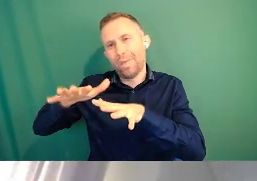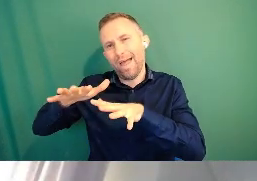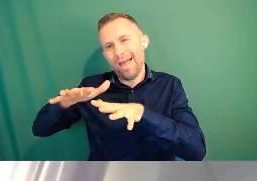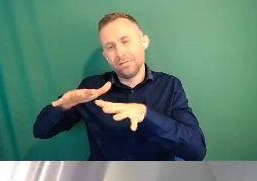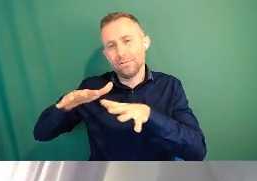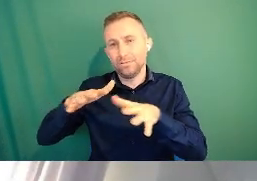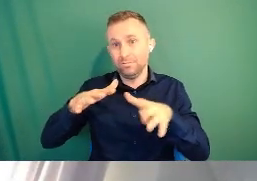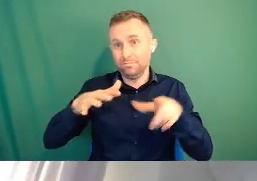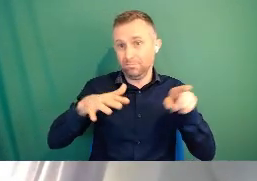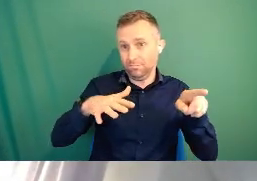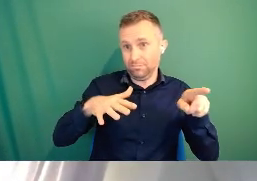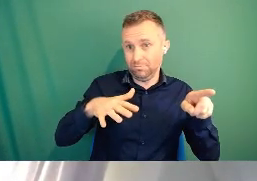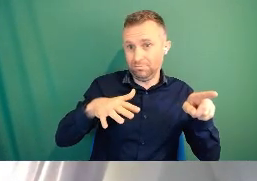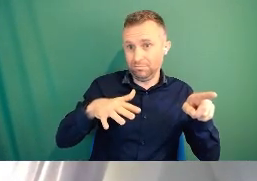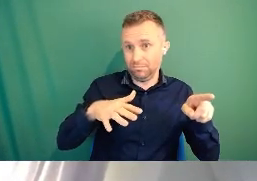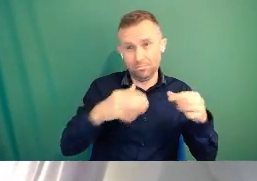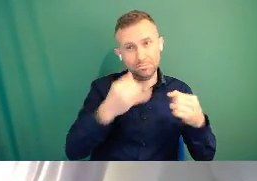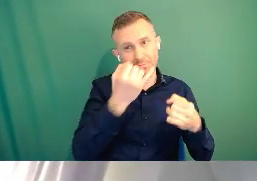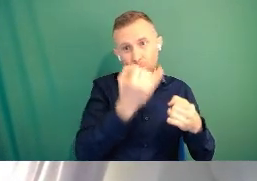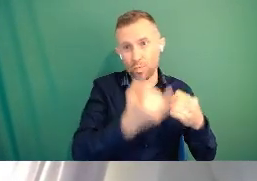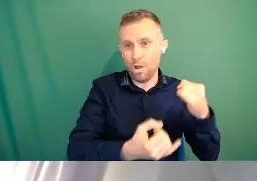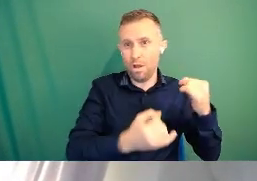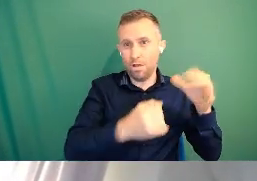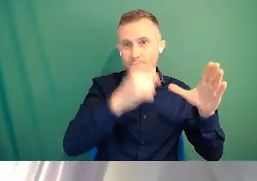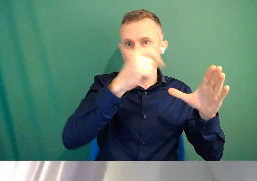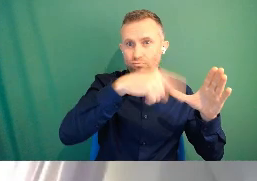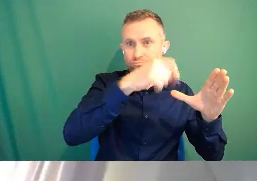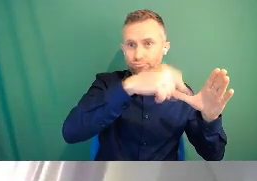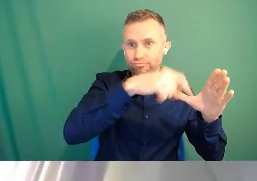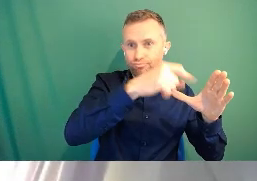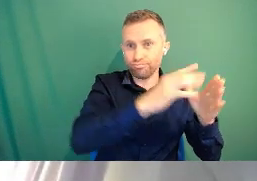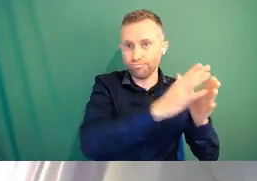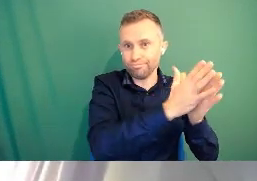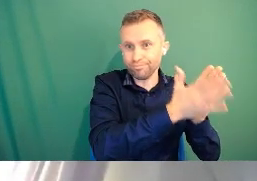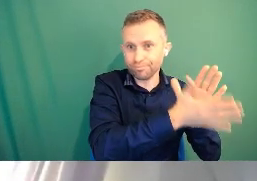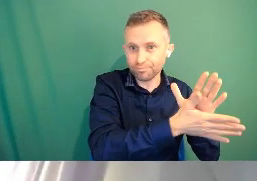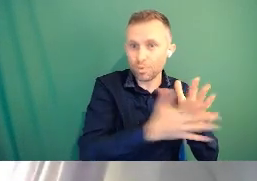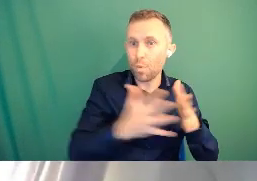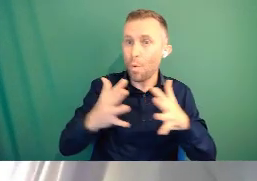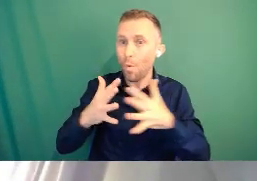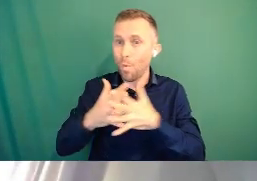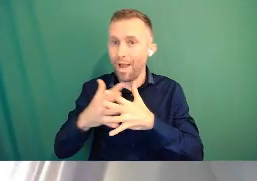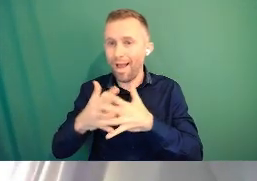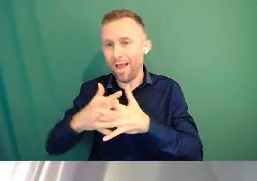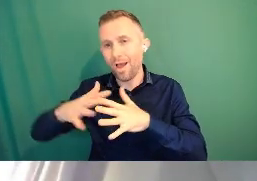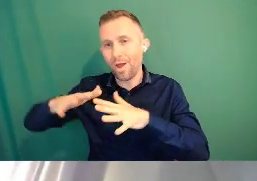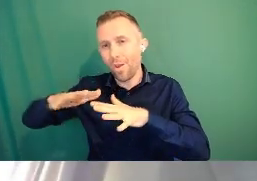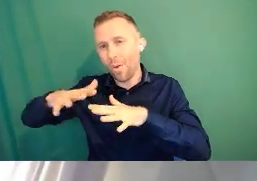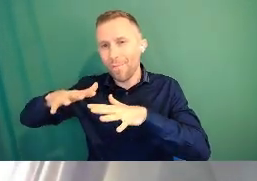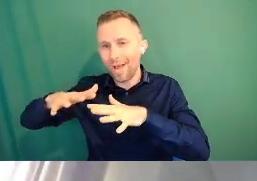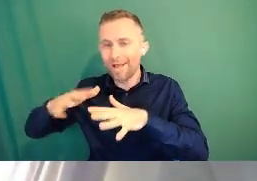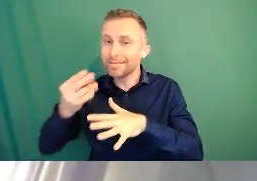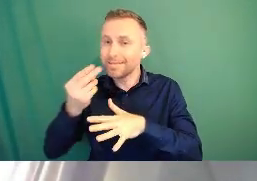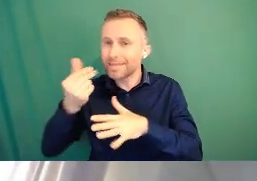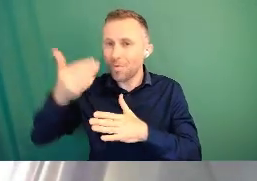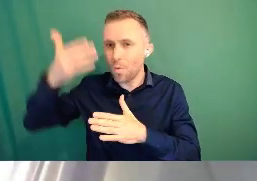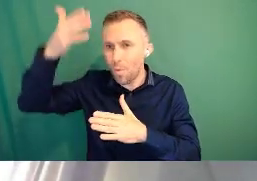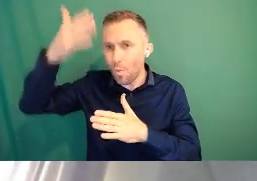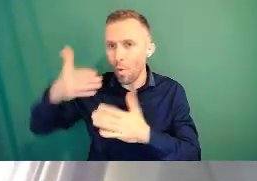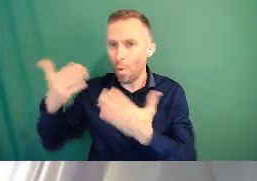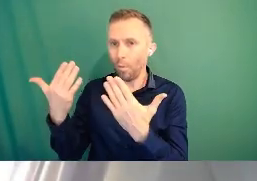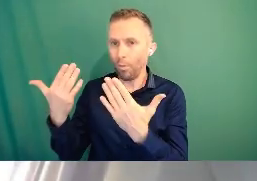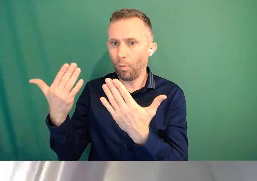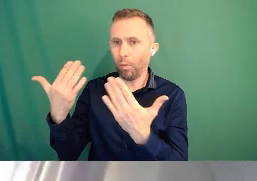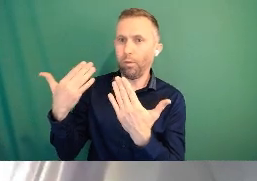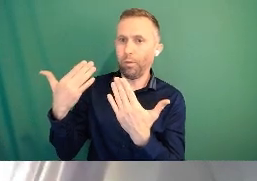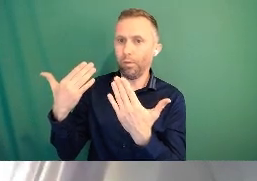keep tower, because, as I say, the well tower hasn't actually got that much decoration in it, but it's still sad to see some of the walls